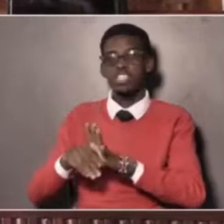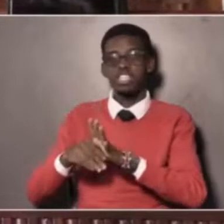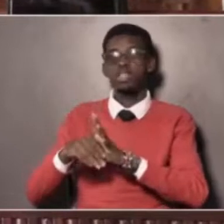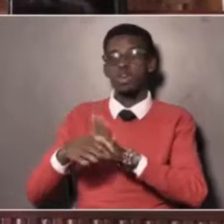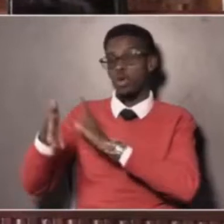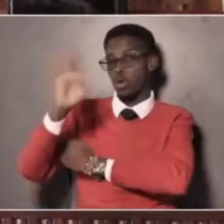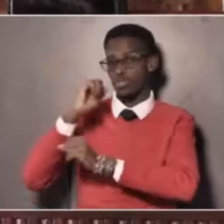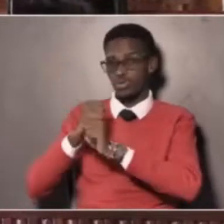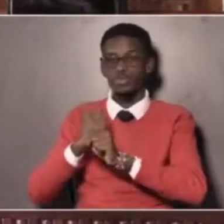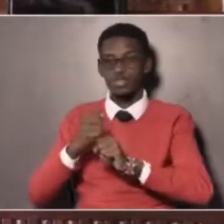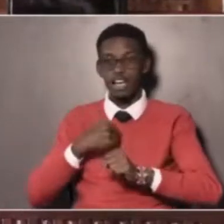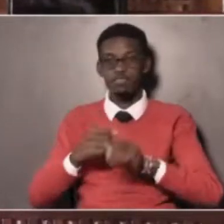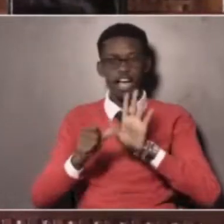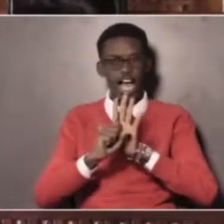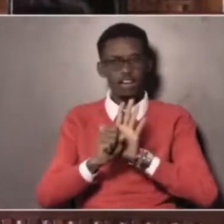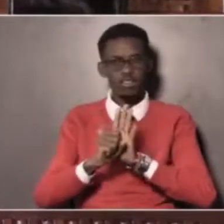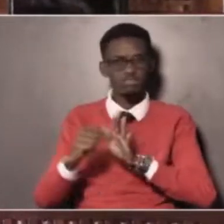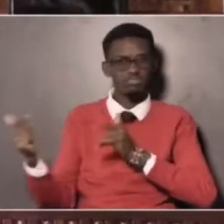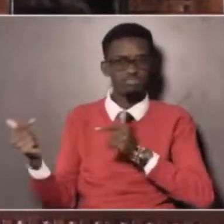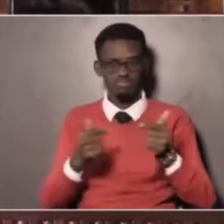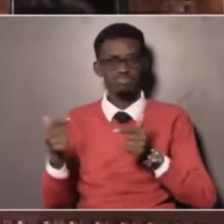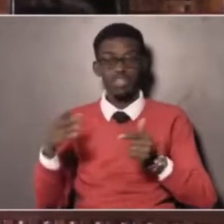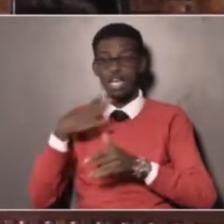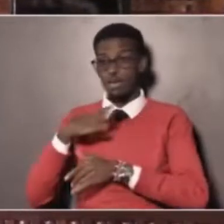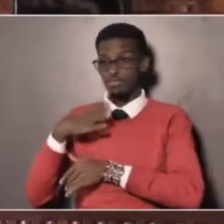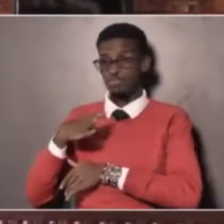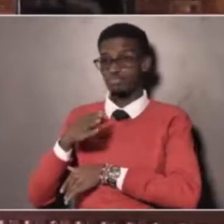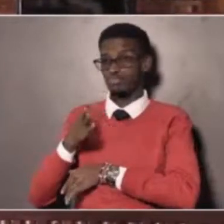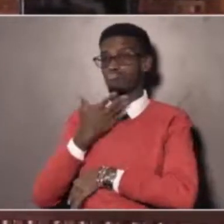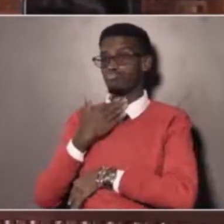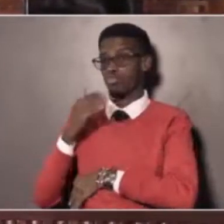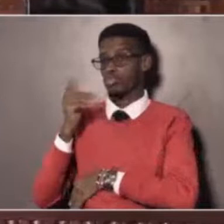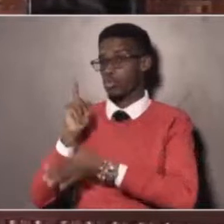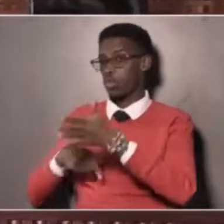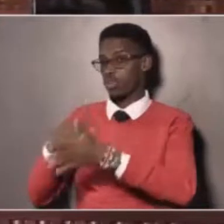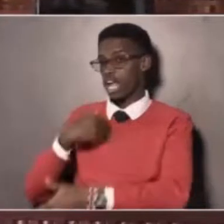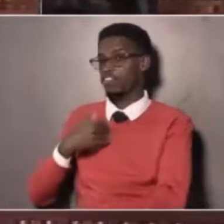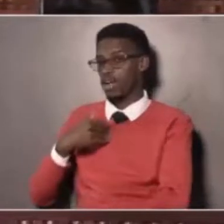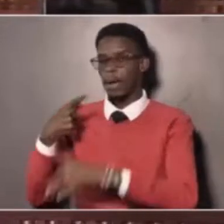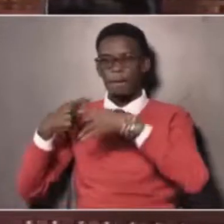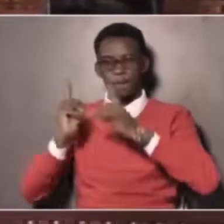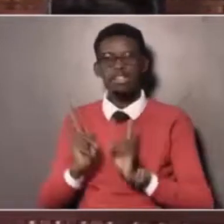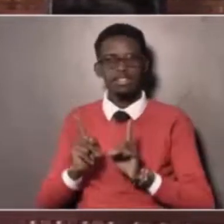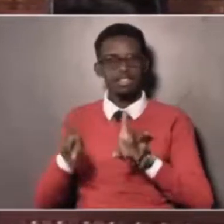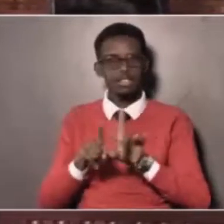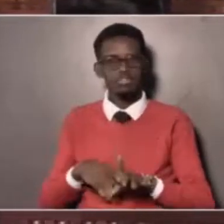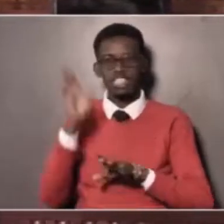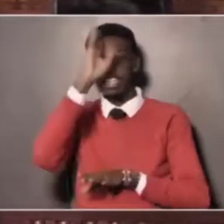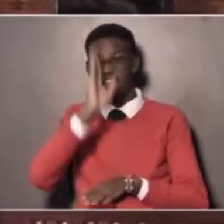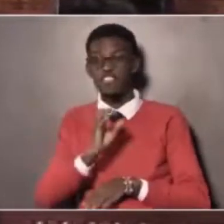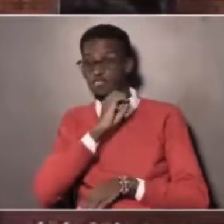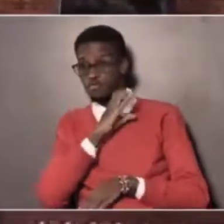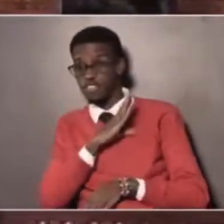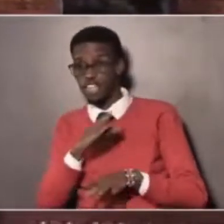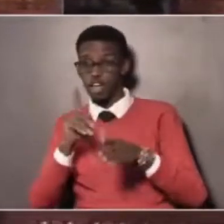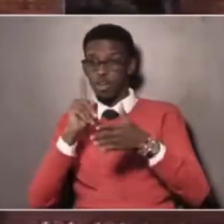God's work, there was a lot of opposition. People did not like what he was saying. But he never feared because he was